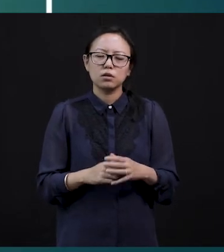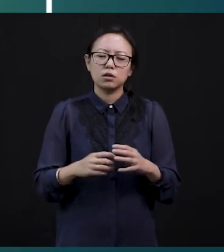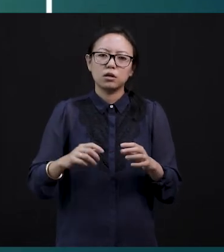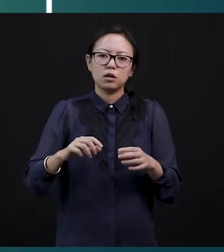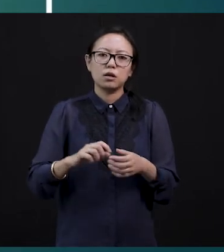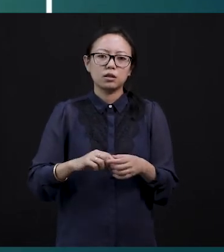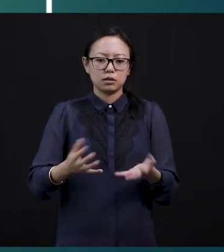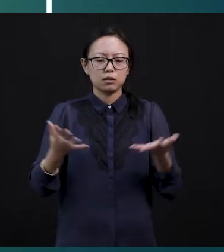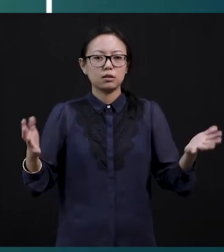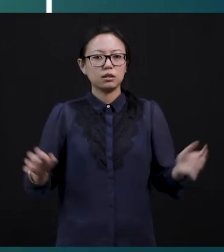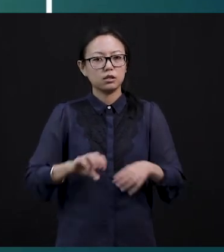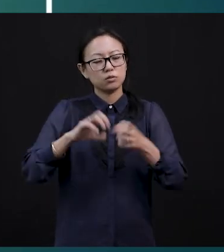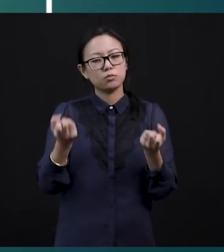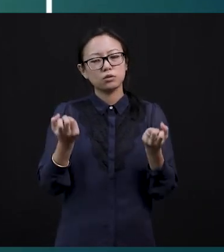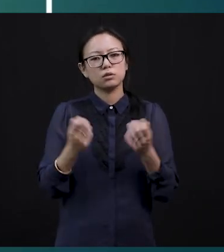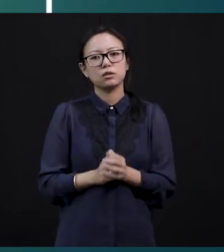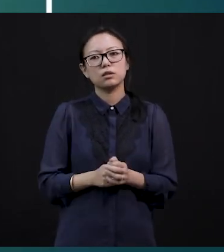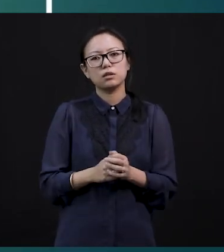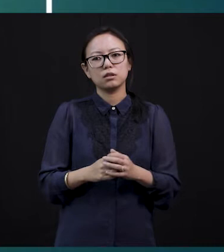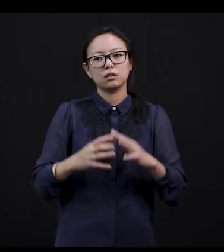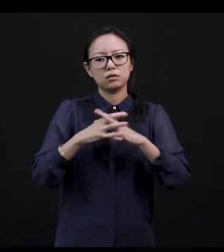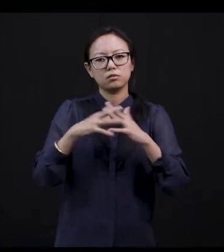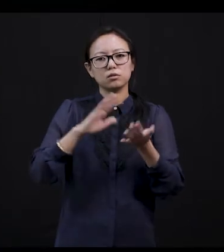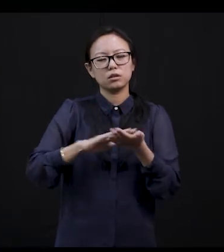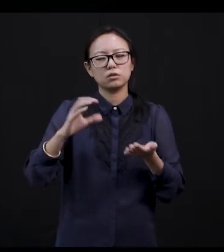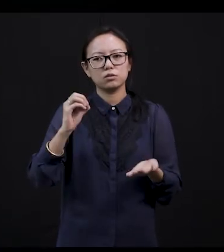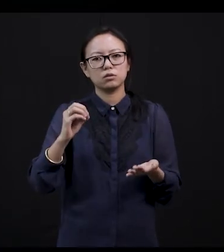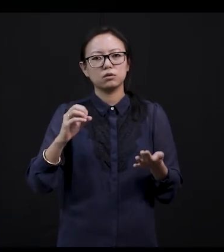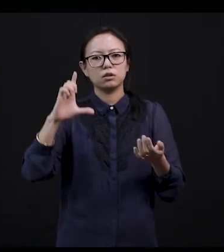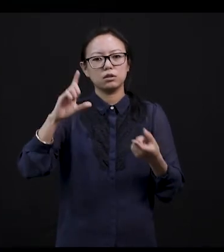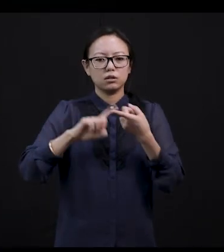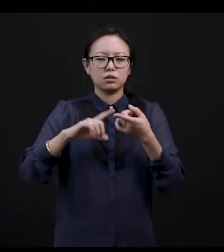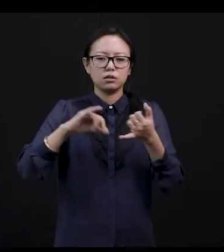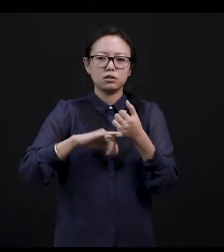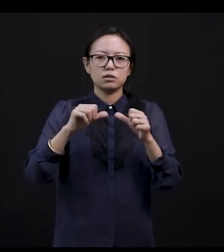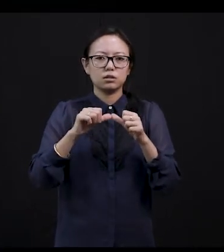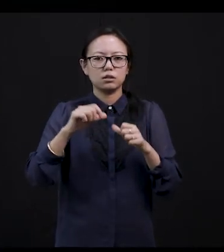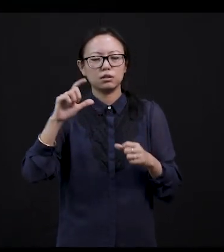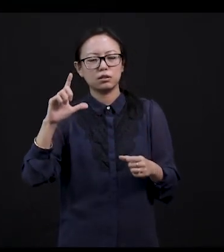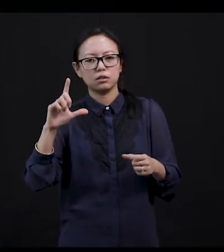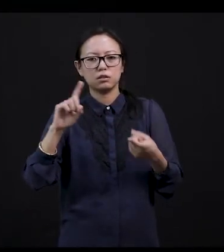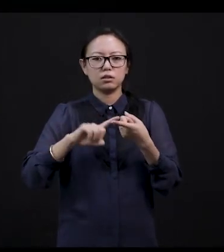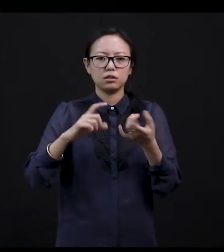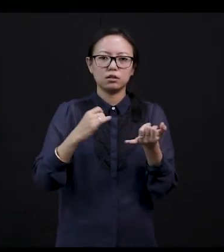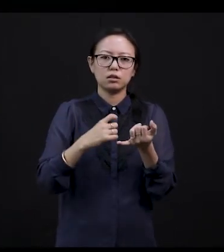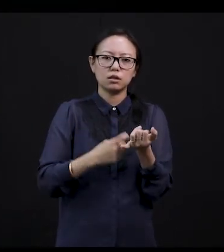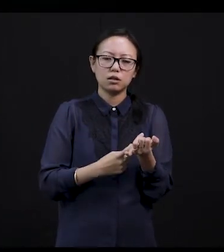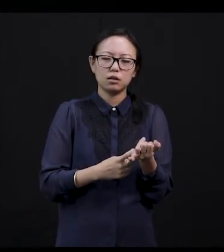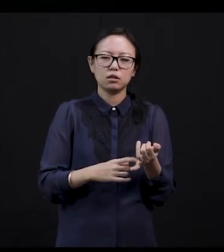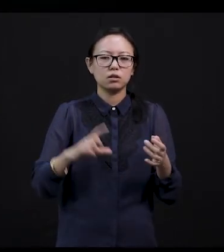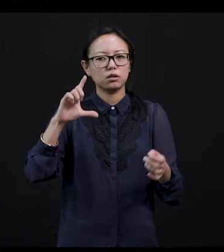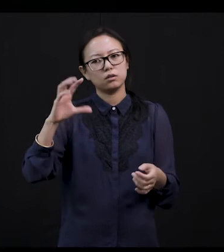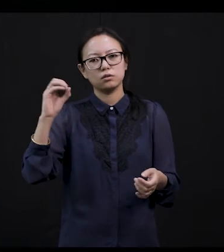these were the 7 points of reference for the wholesalers. So wholesalers got feedback. They get feedback from